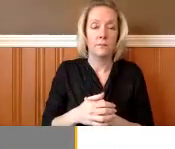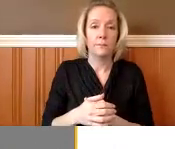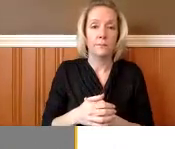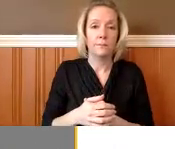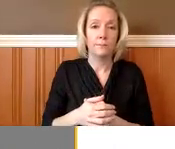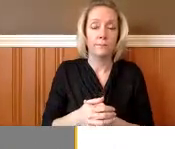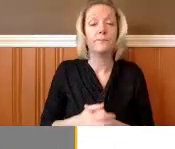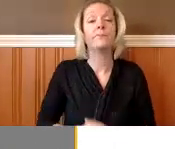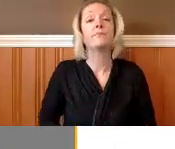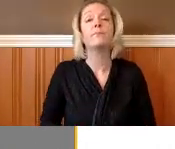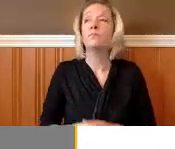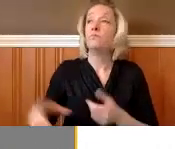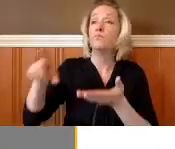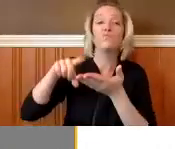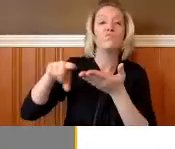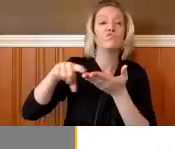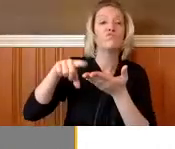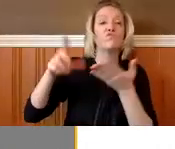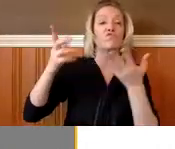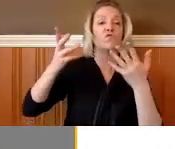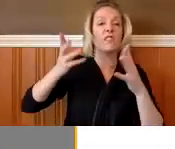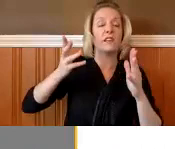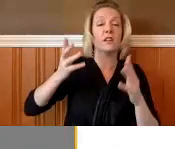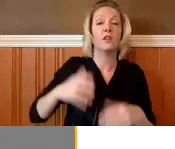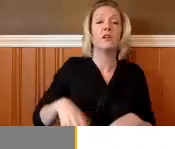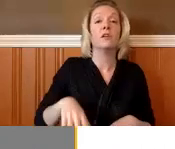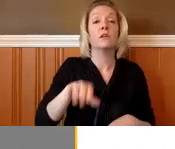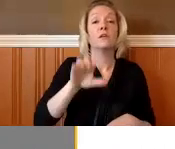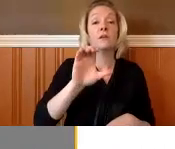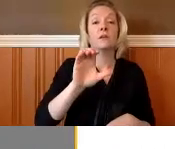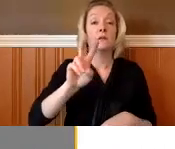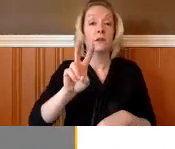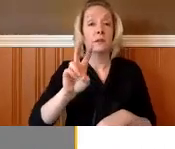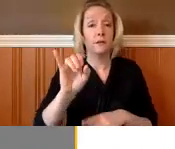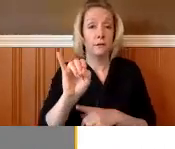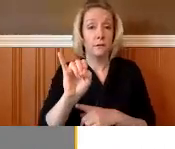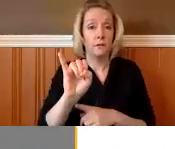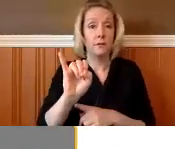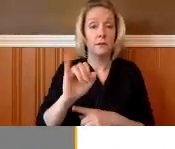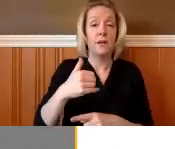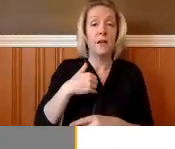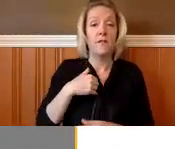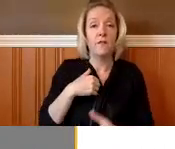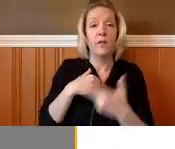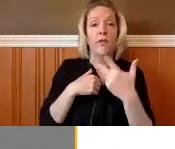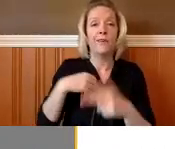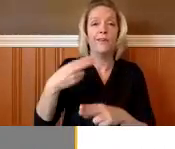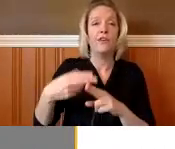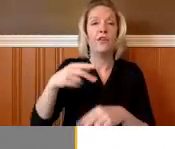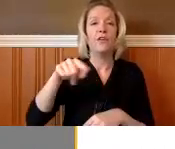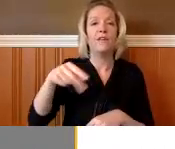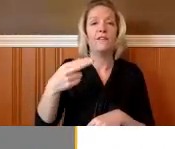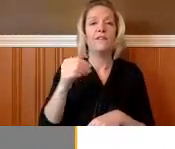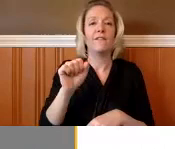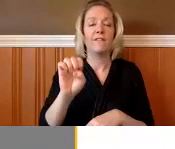We know that when we talk about CVI, there are 3 phases, and how the